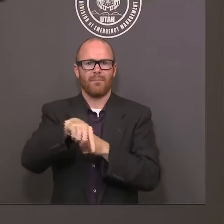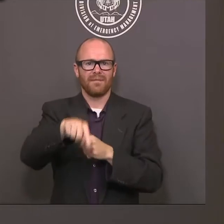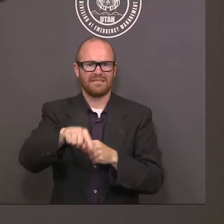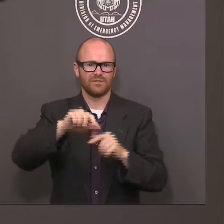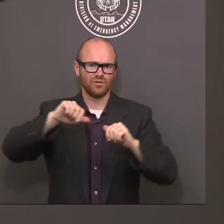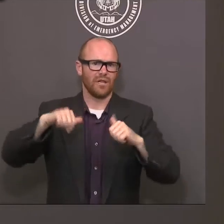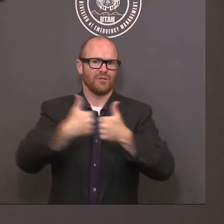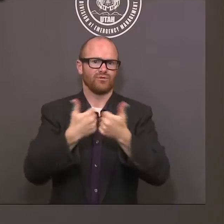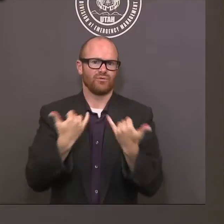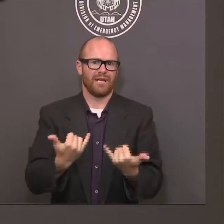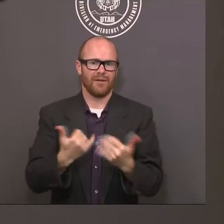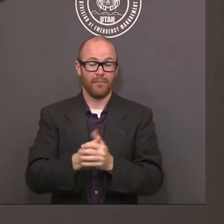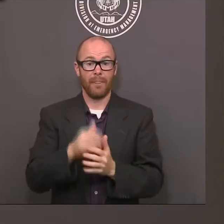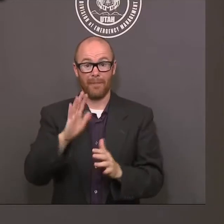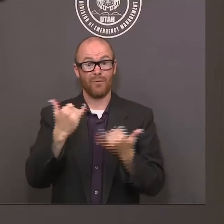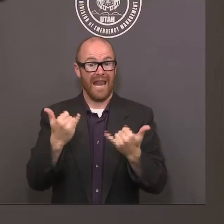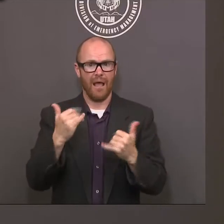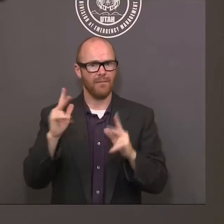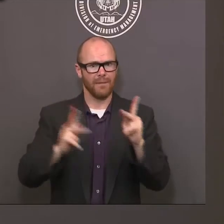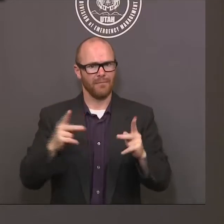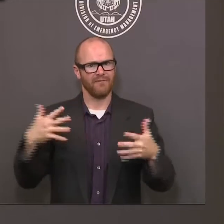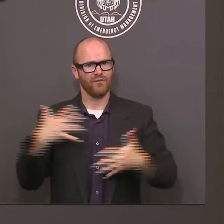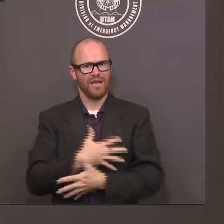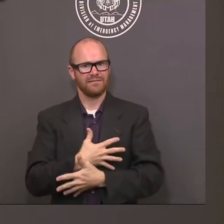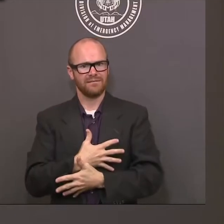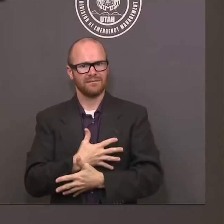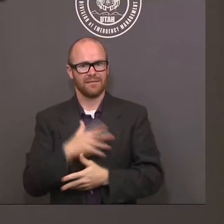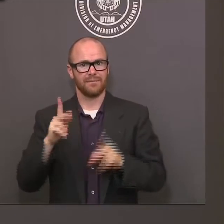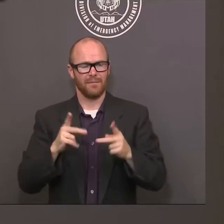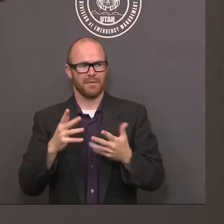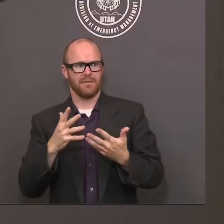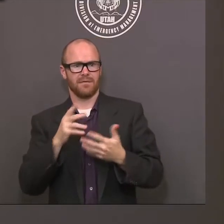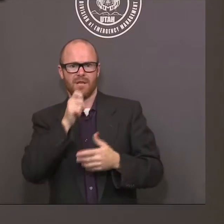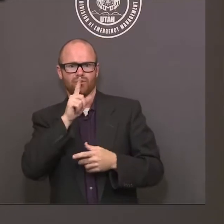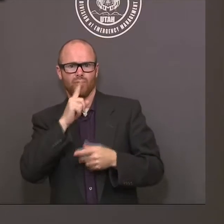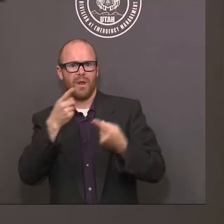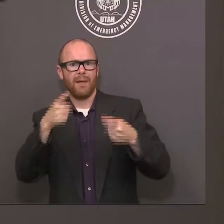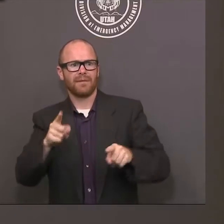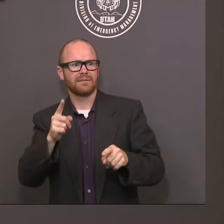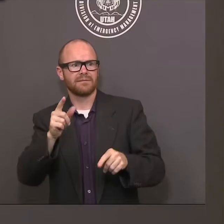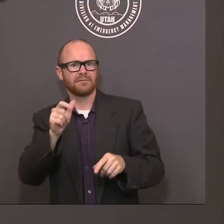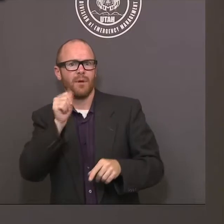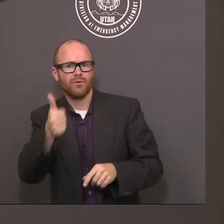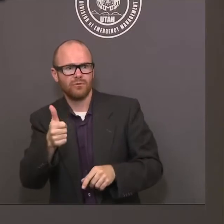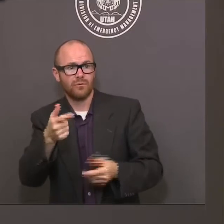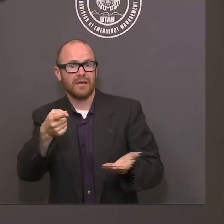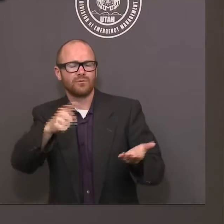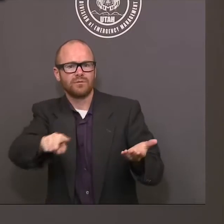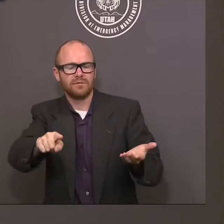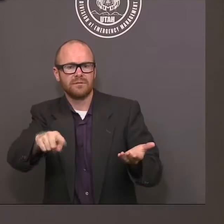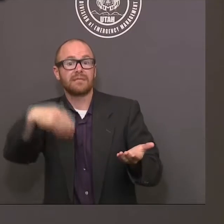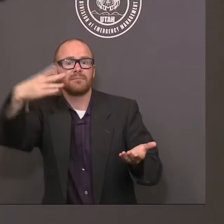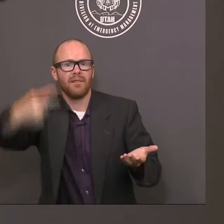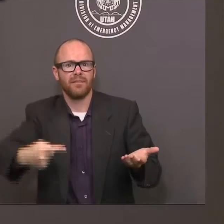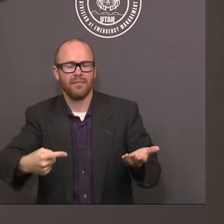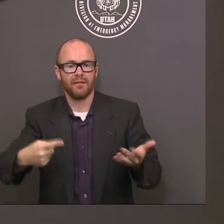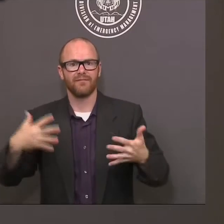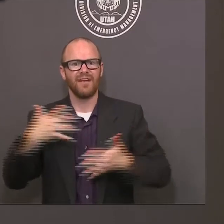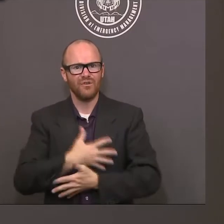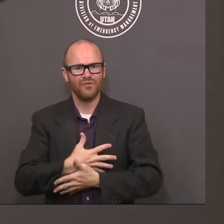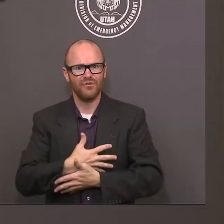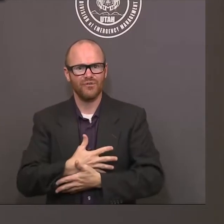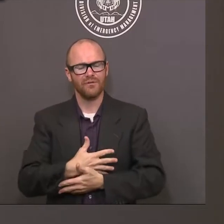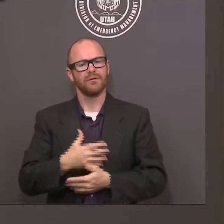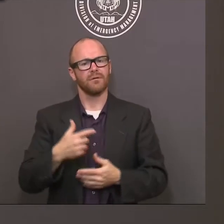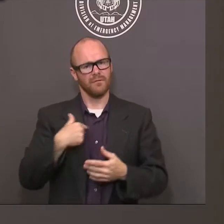of uncertainty, where many times we haven't known what's around the next corner, but trying to find a way and